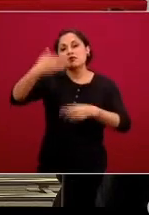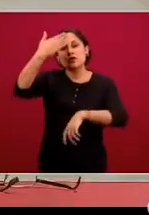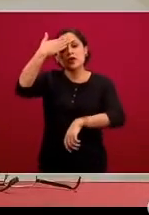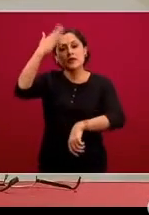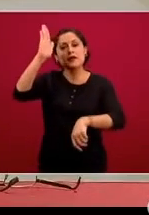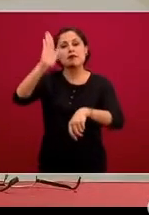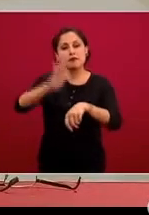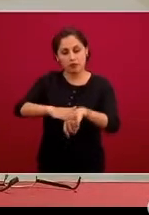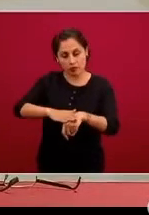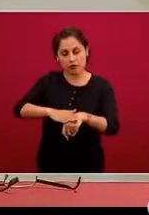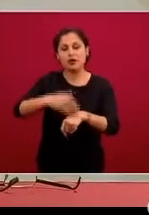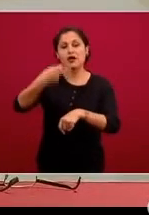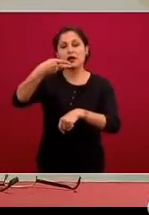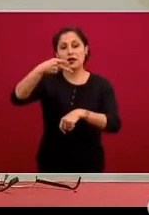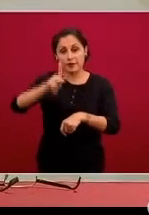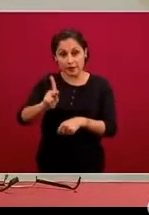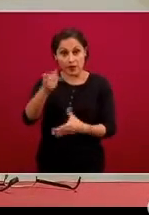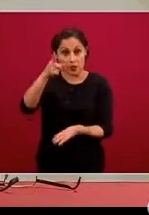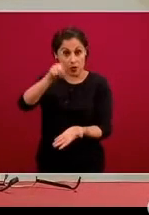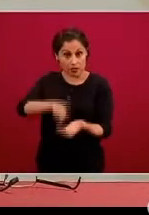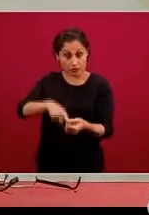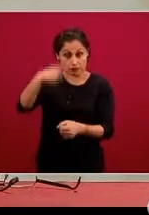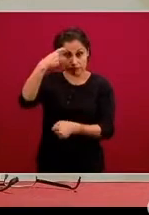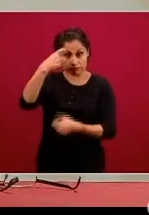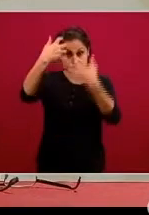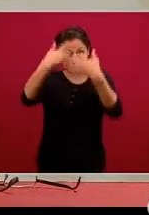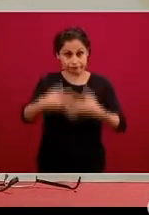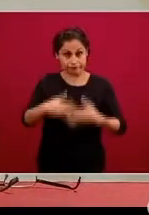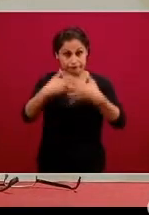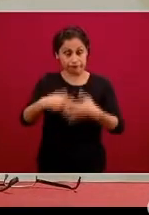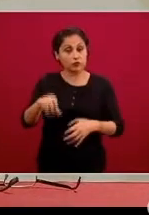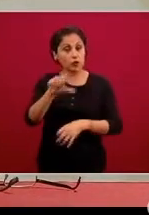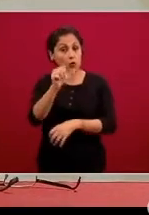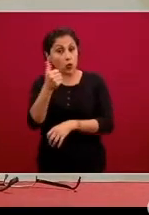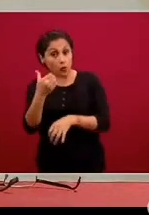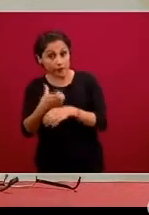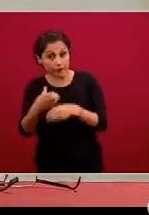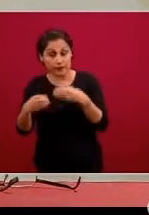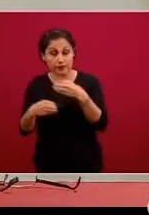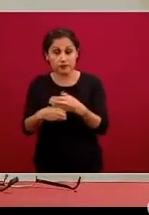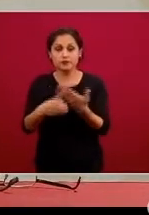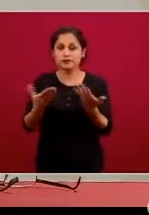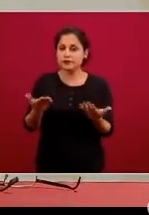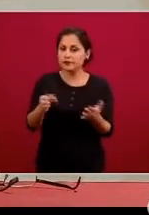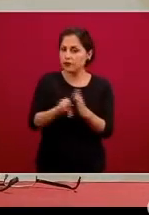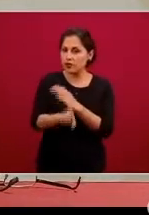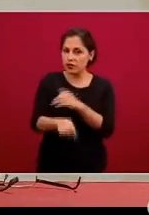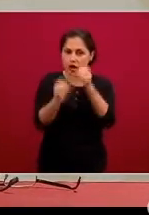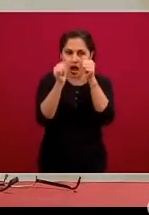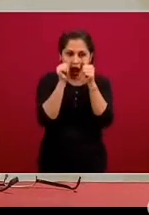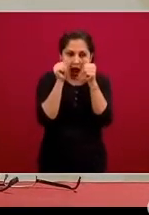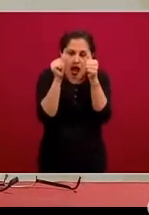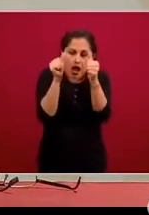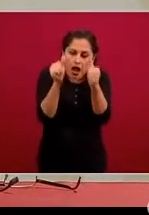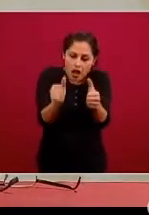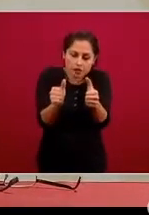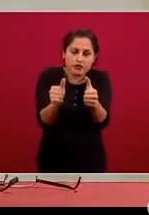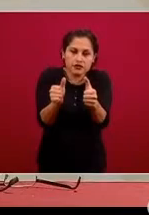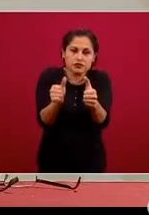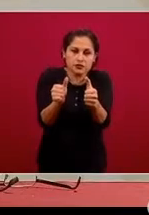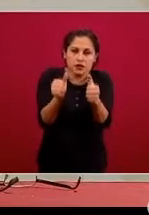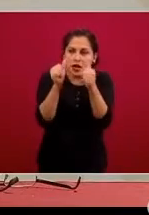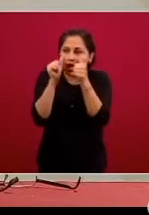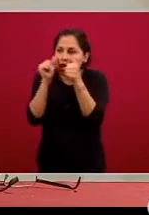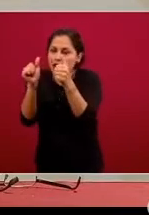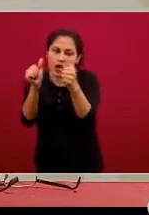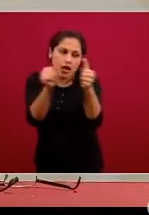yesterday or this morning. Maybe they can last a couple of weeks, but eventually they will let it go. We have competing